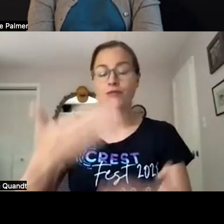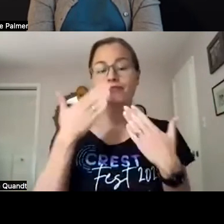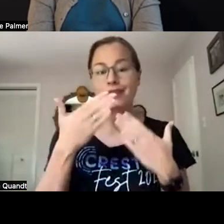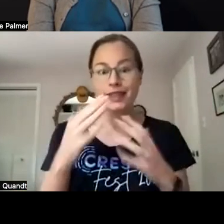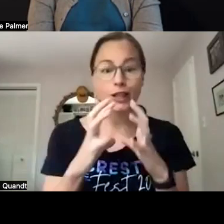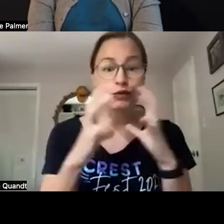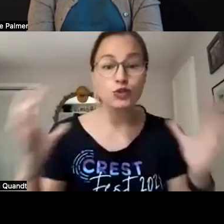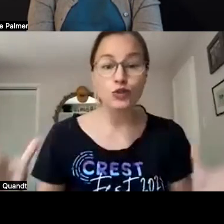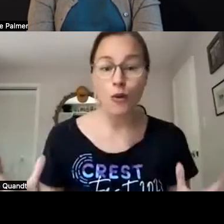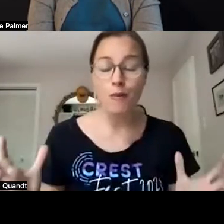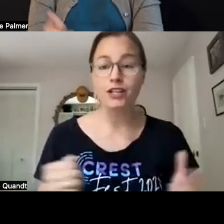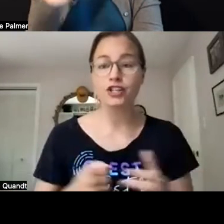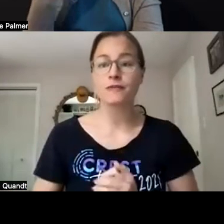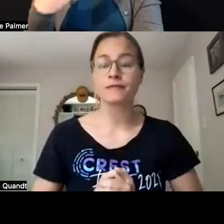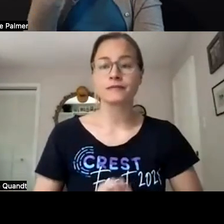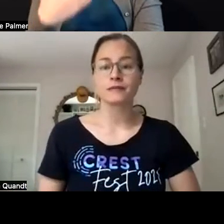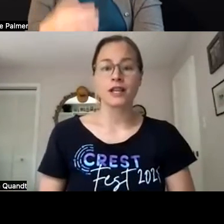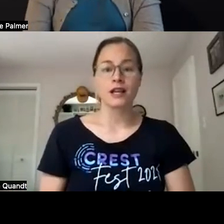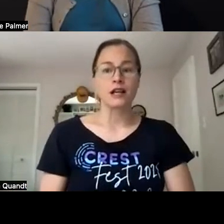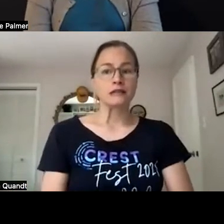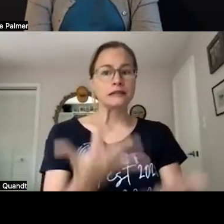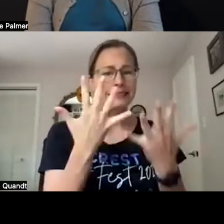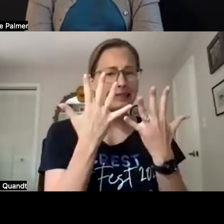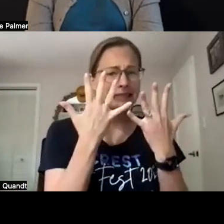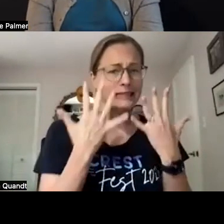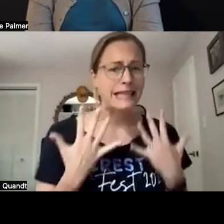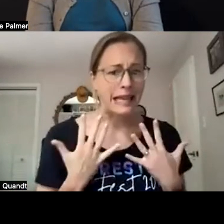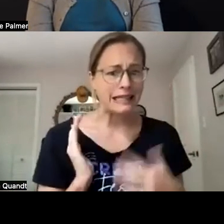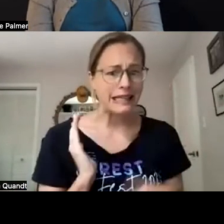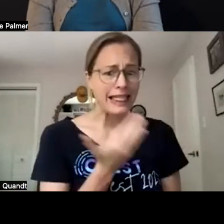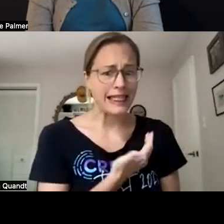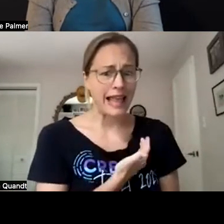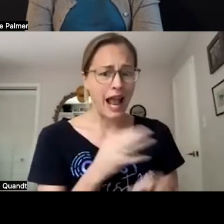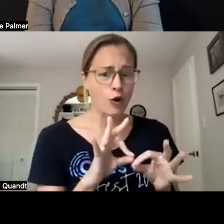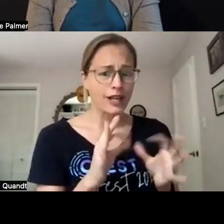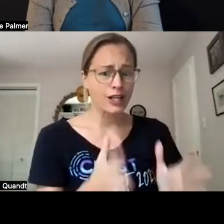well. Wonderful presentation. Thank you so much. Thank you.